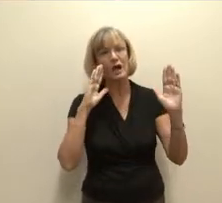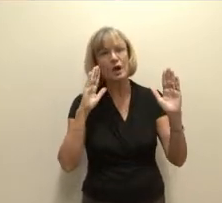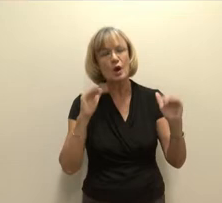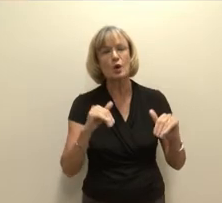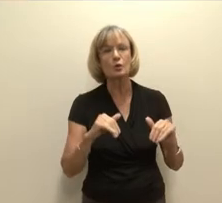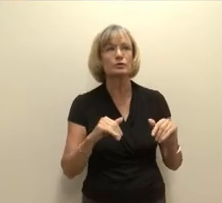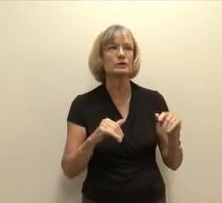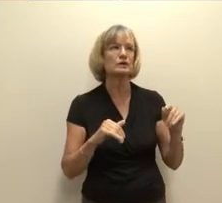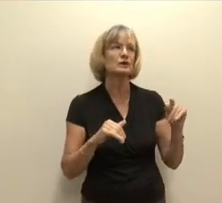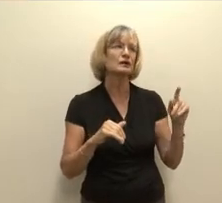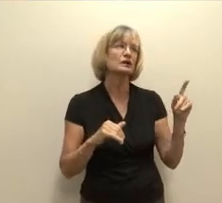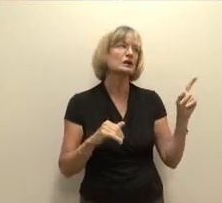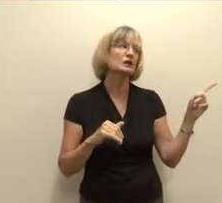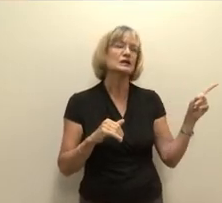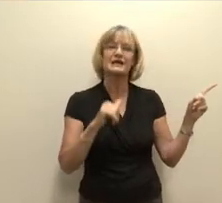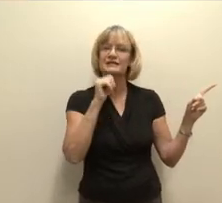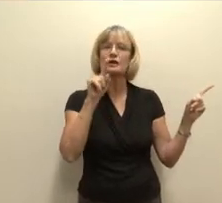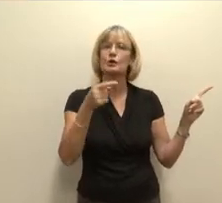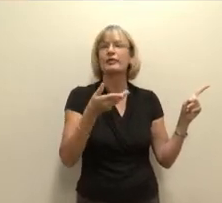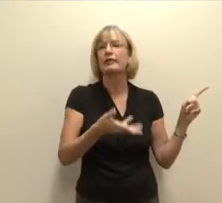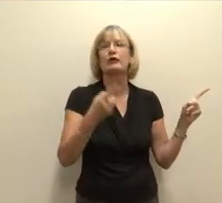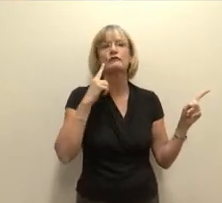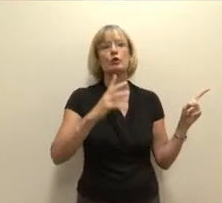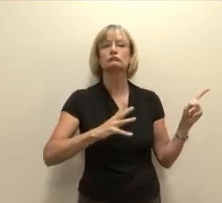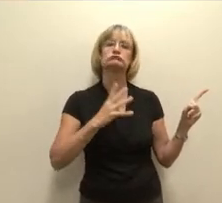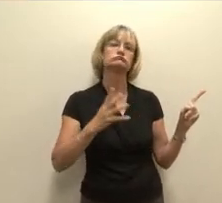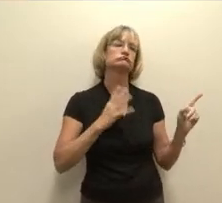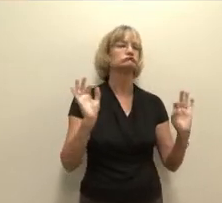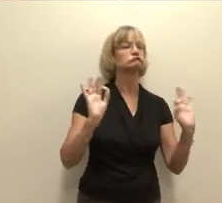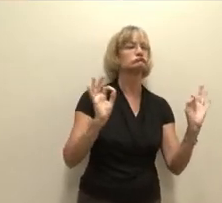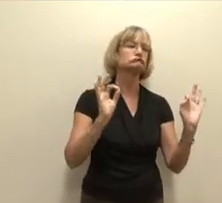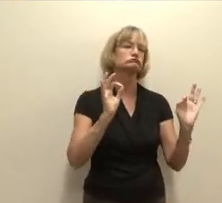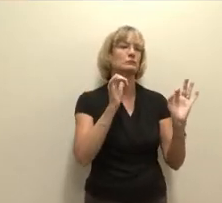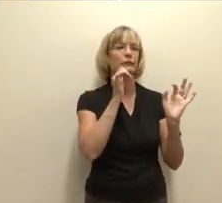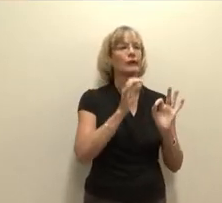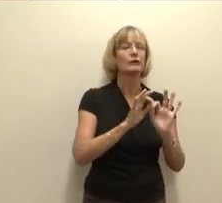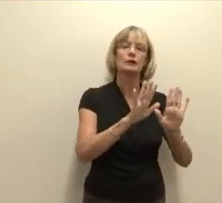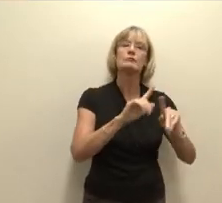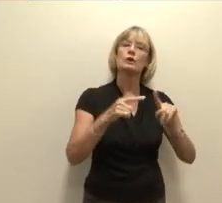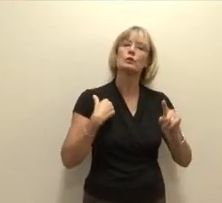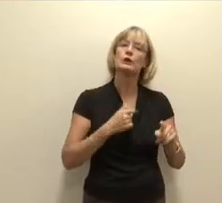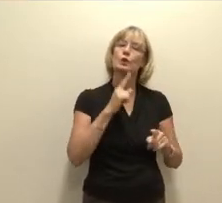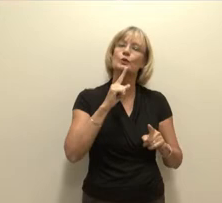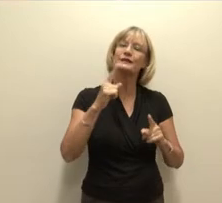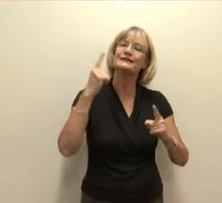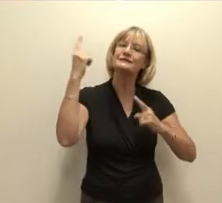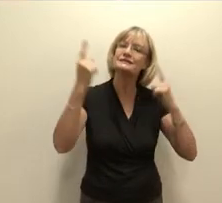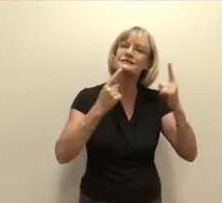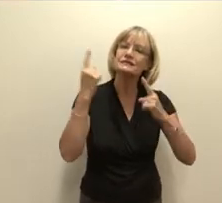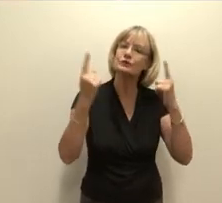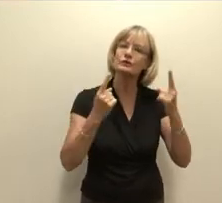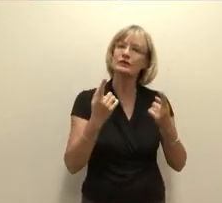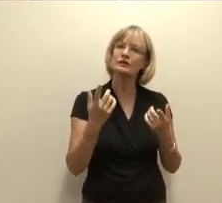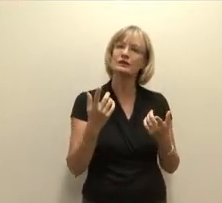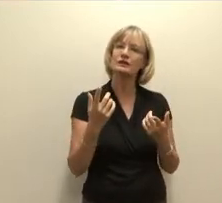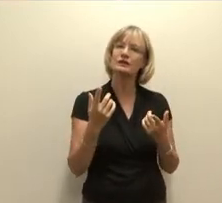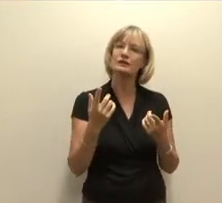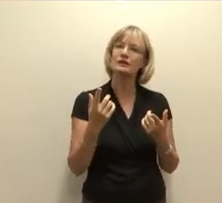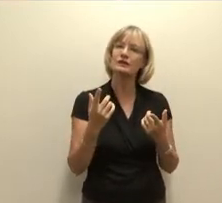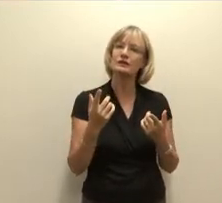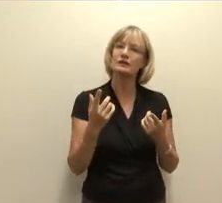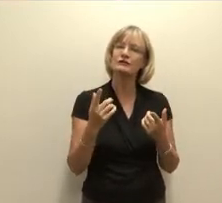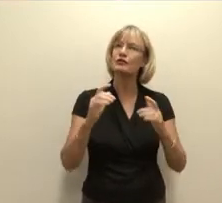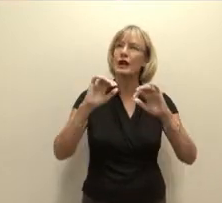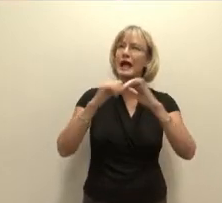not simply there as a formality, but that we are truly considering what really goes into making the